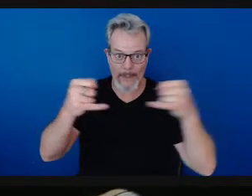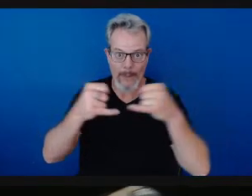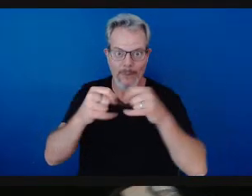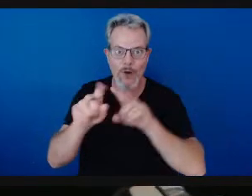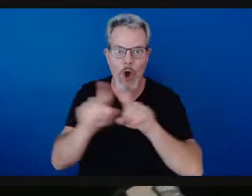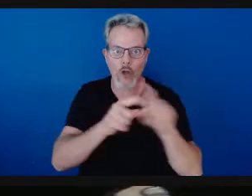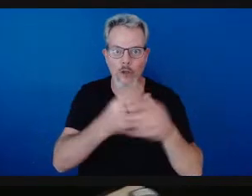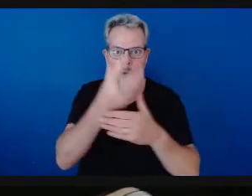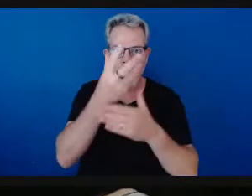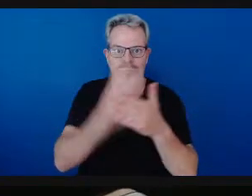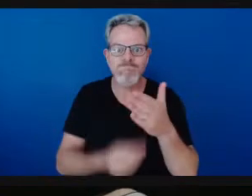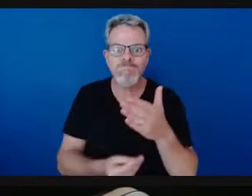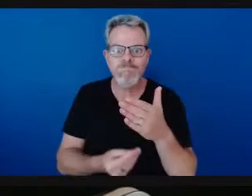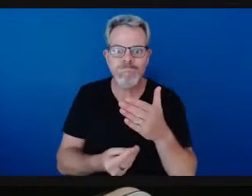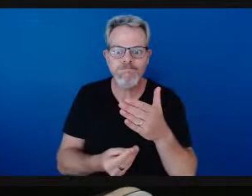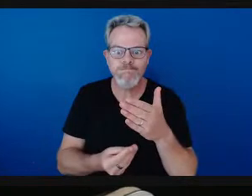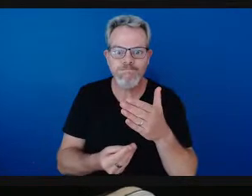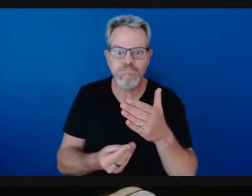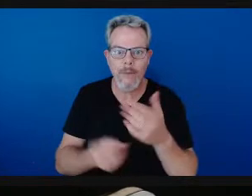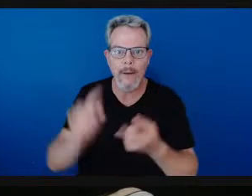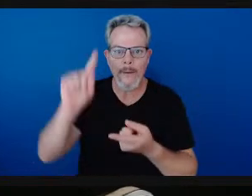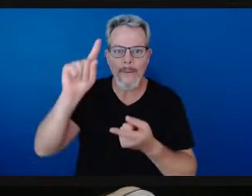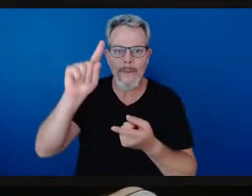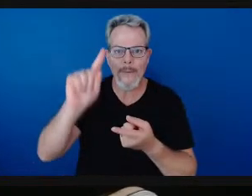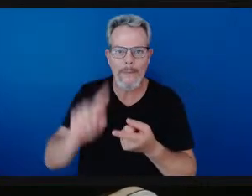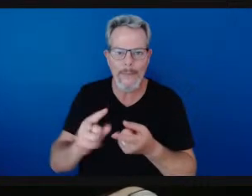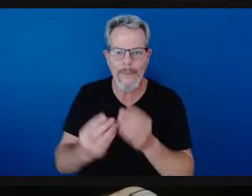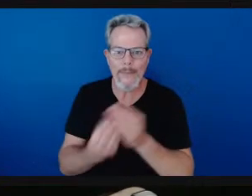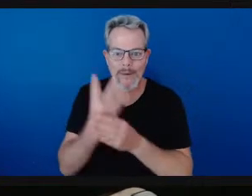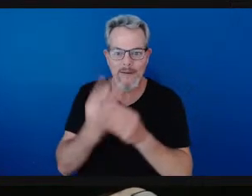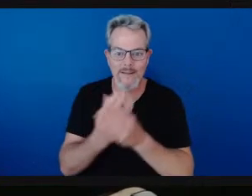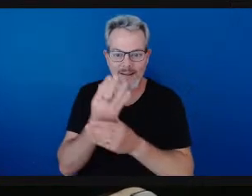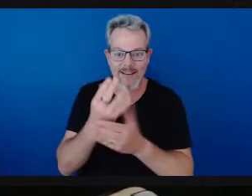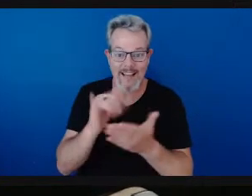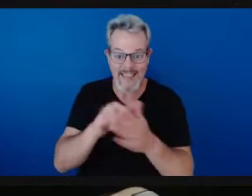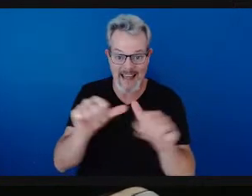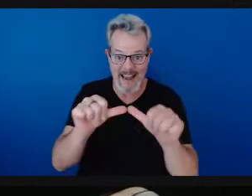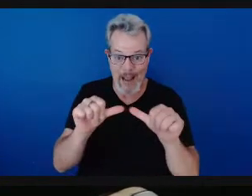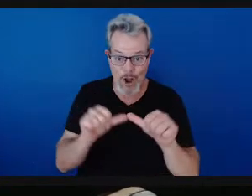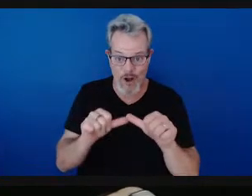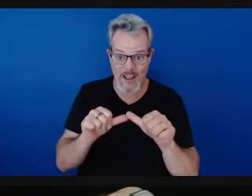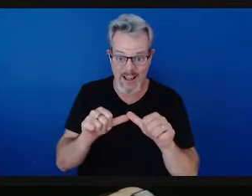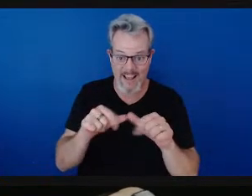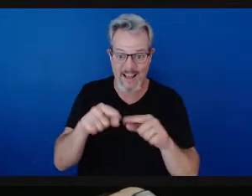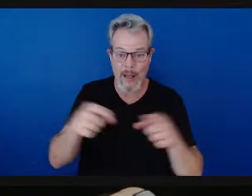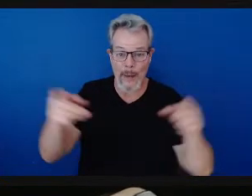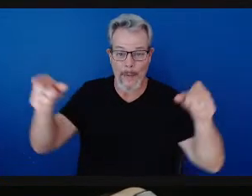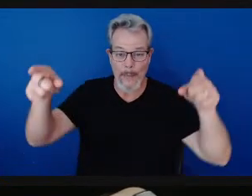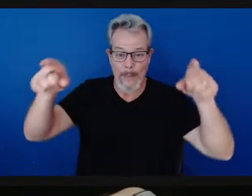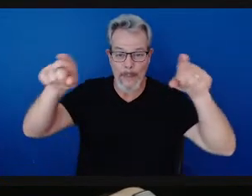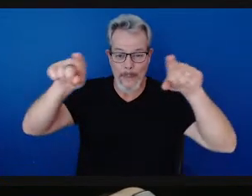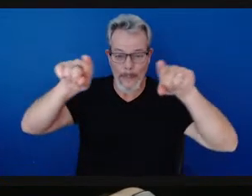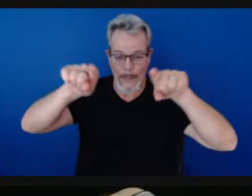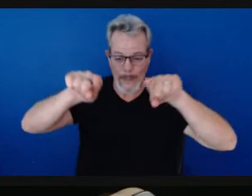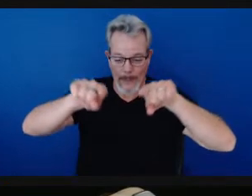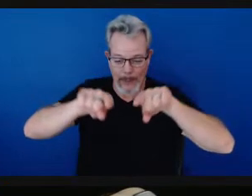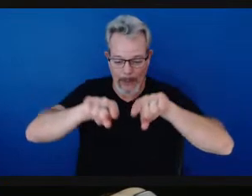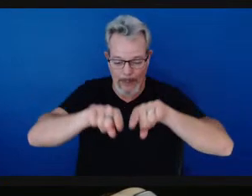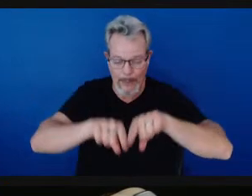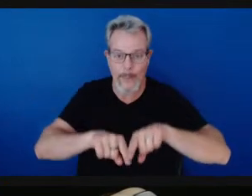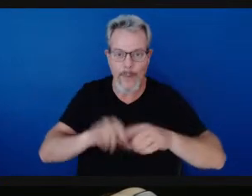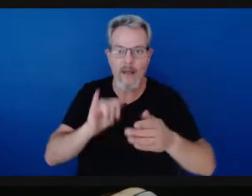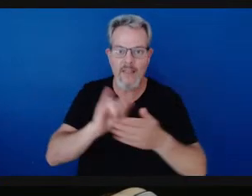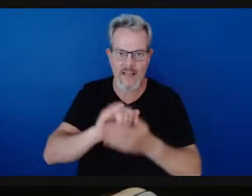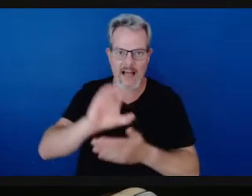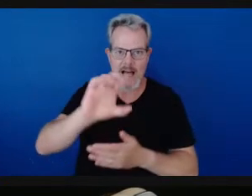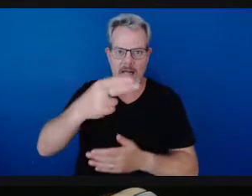output decreases. And you can see right through here, this is the big funnel channel that's draining all the lava from the down-drop block